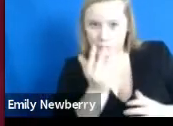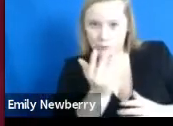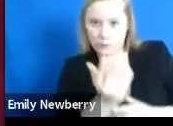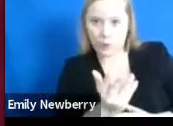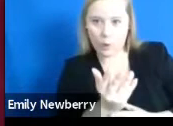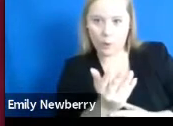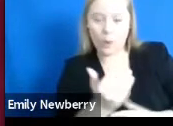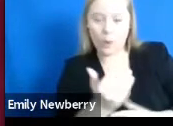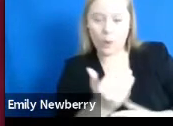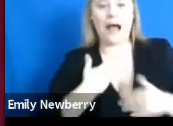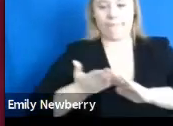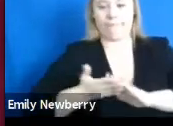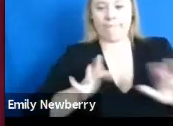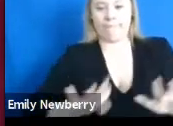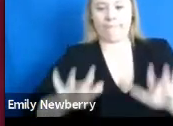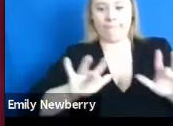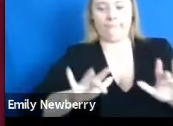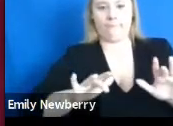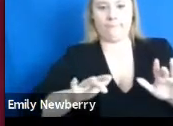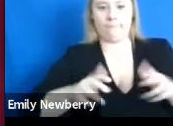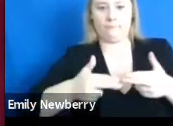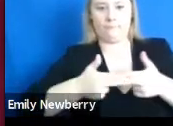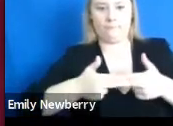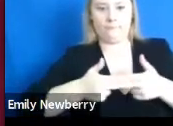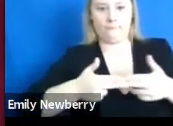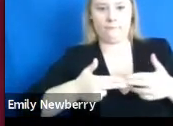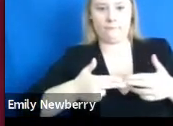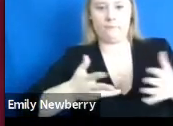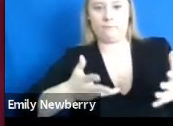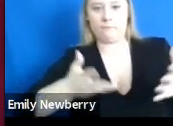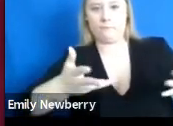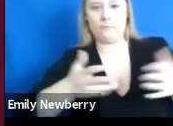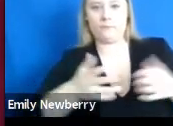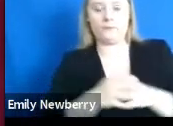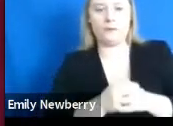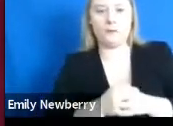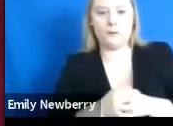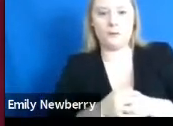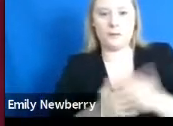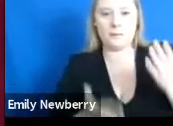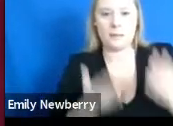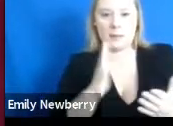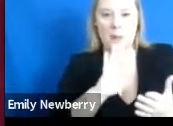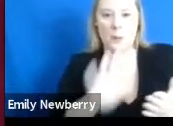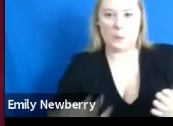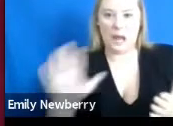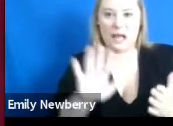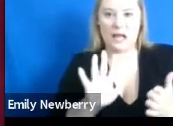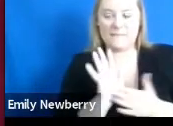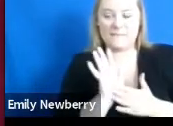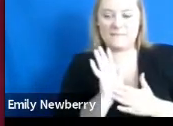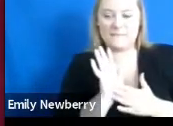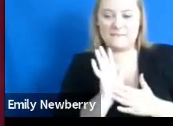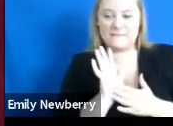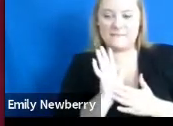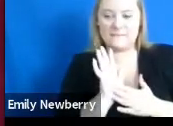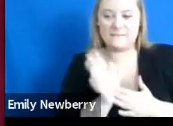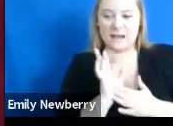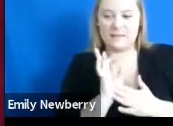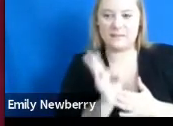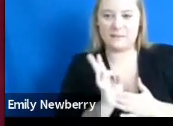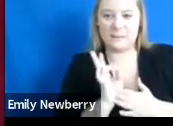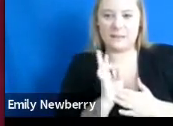running a little behind now. So you have I would say about 5 to 7